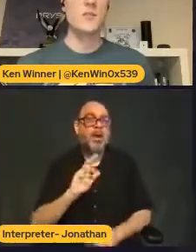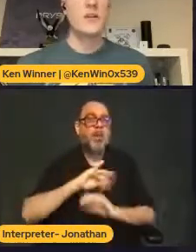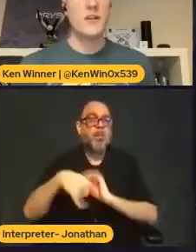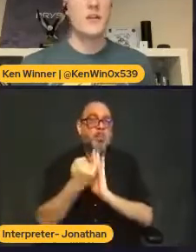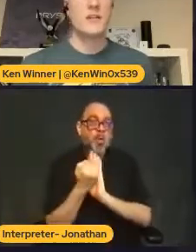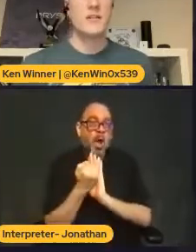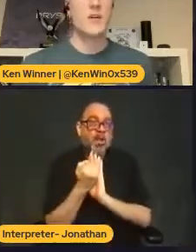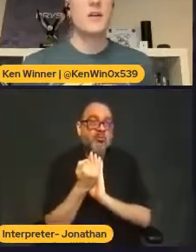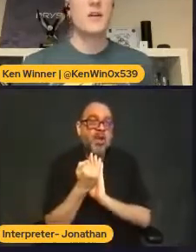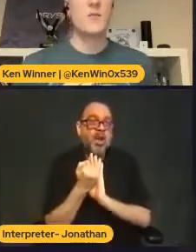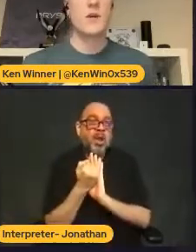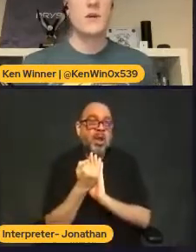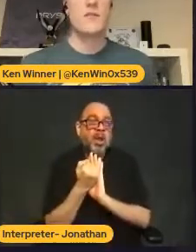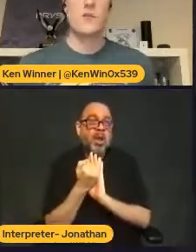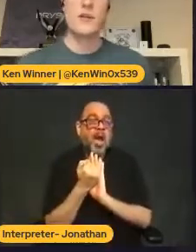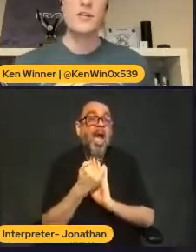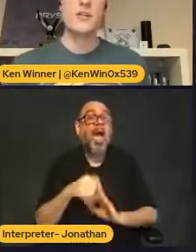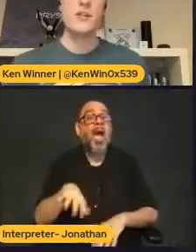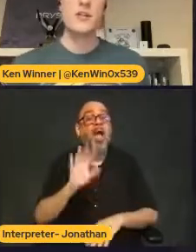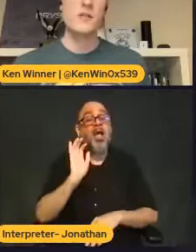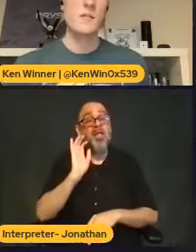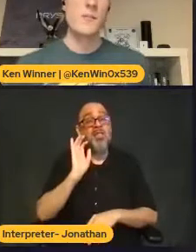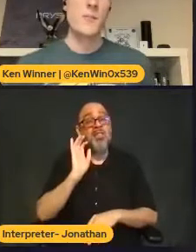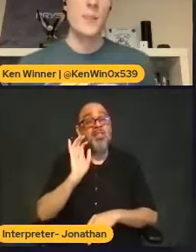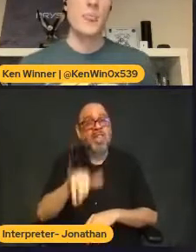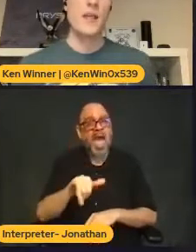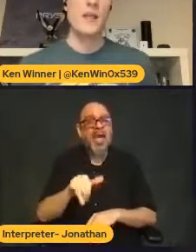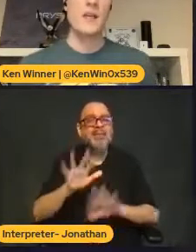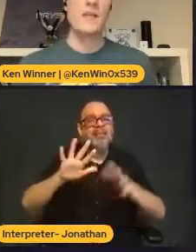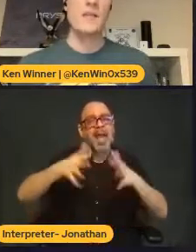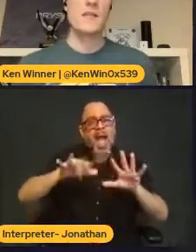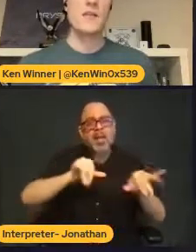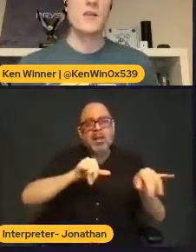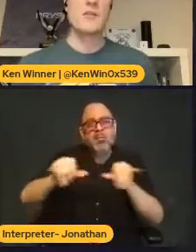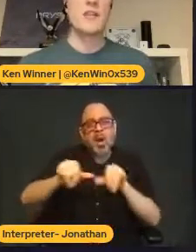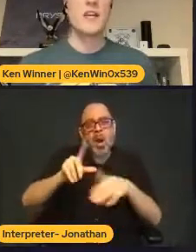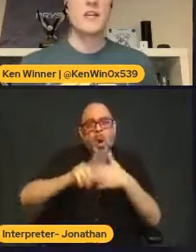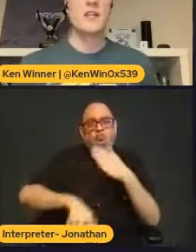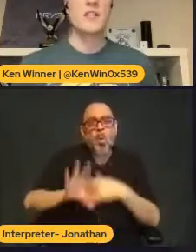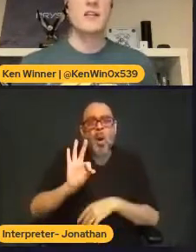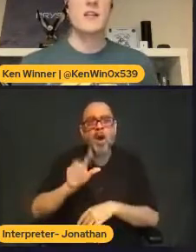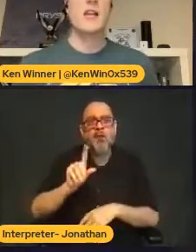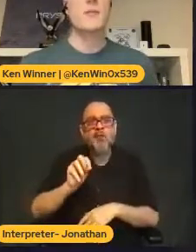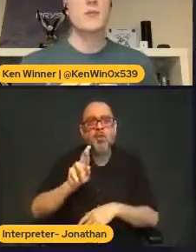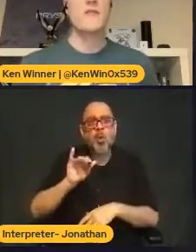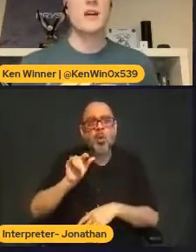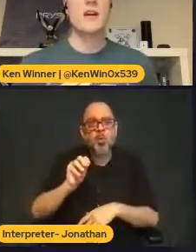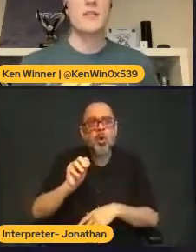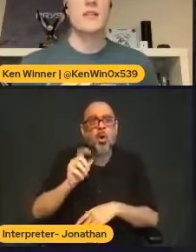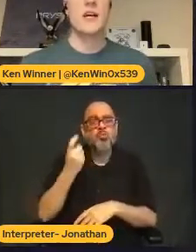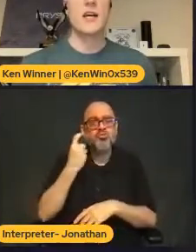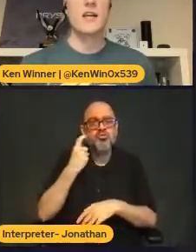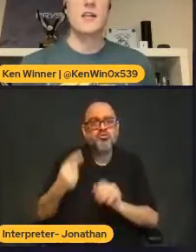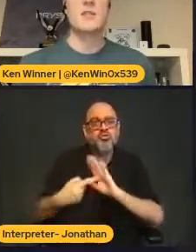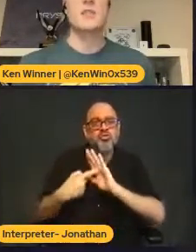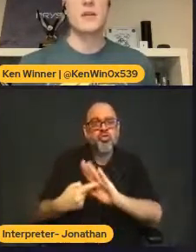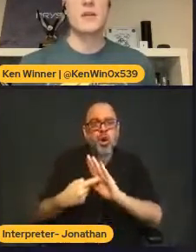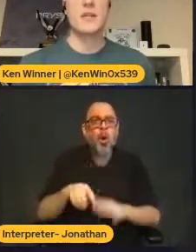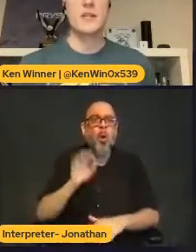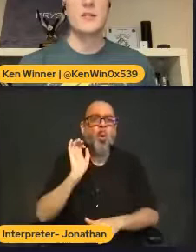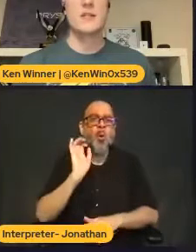kind of in the spirit of what Florian just showed. And, you know, taking this kind of like